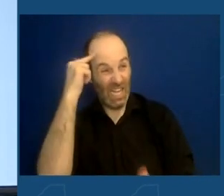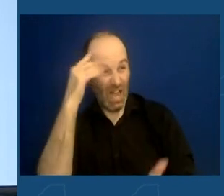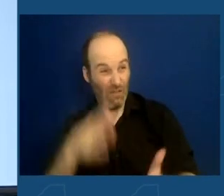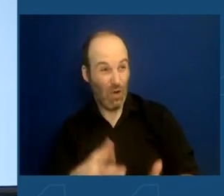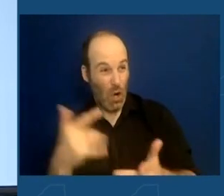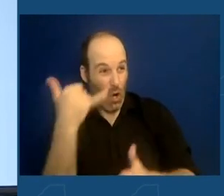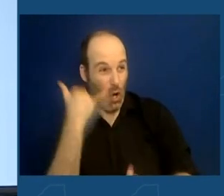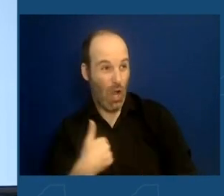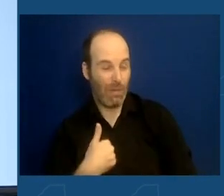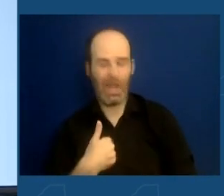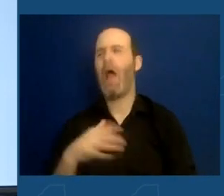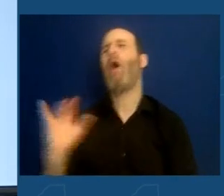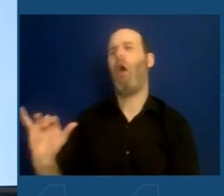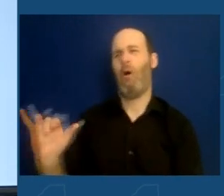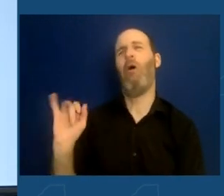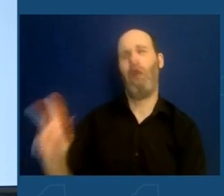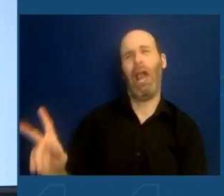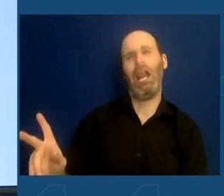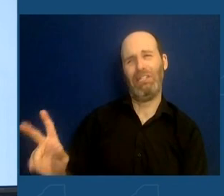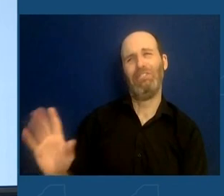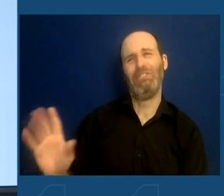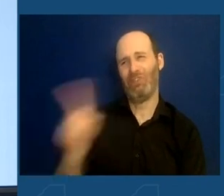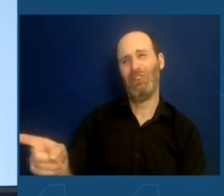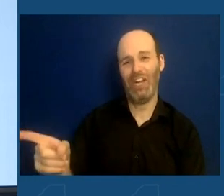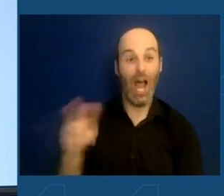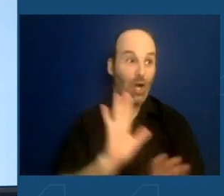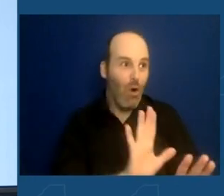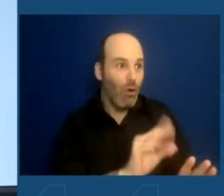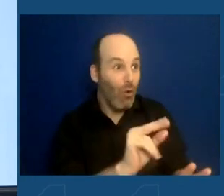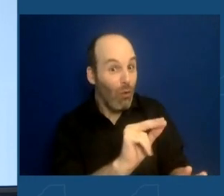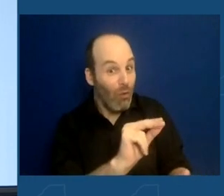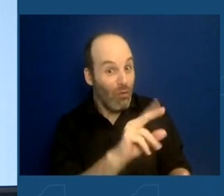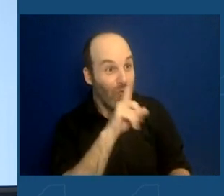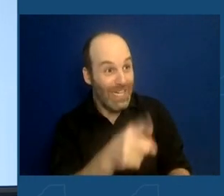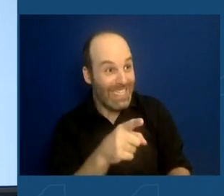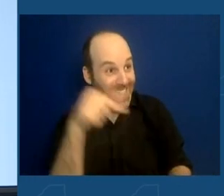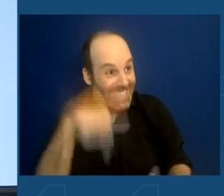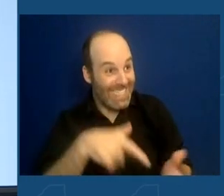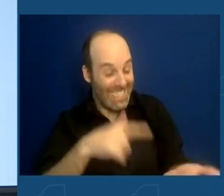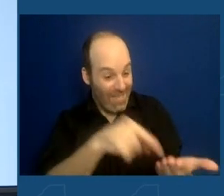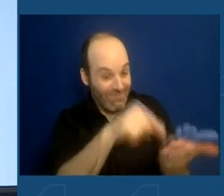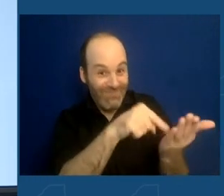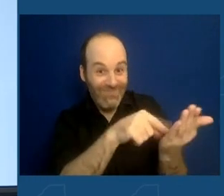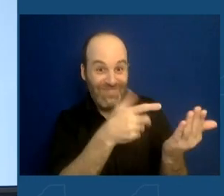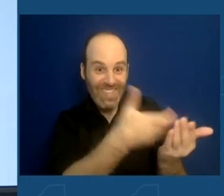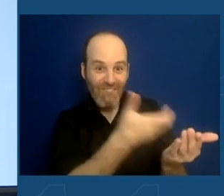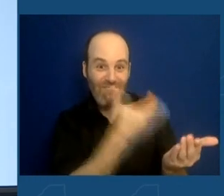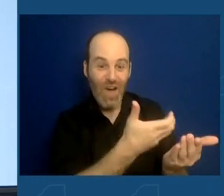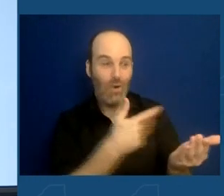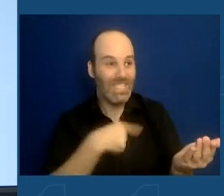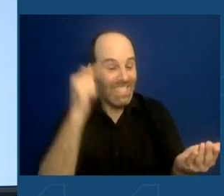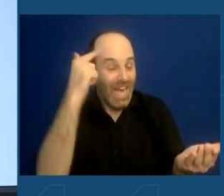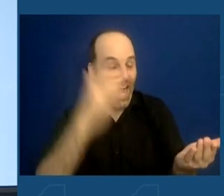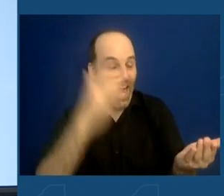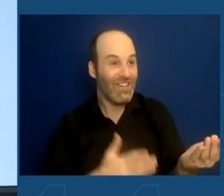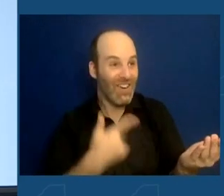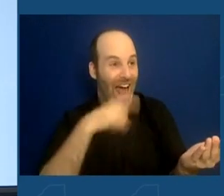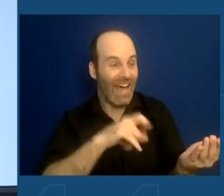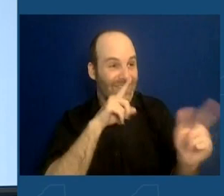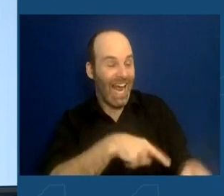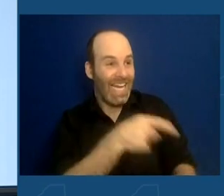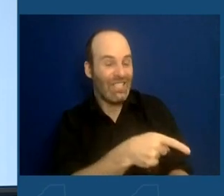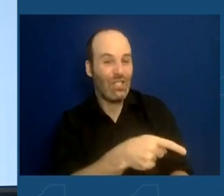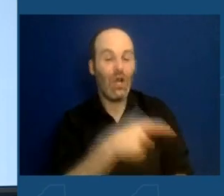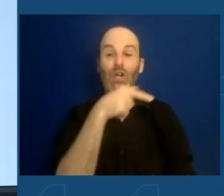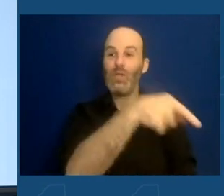yeah, okay. And I said, no, I'm serious. This is the governor calling. I need to take this. So they undid the brace